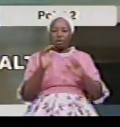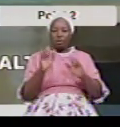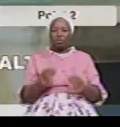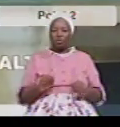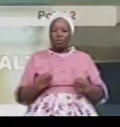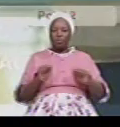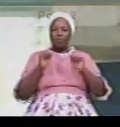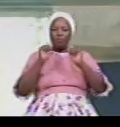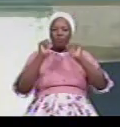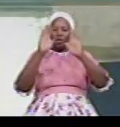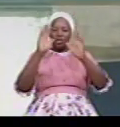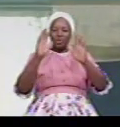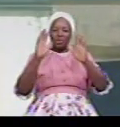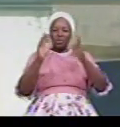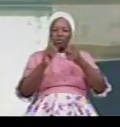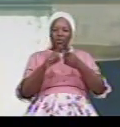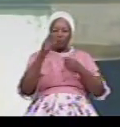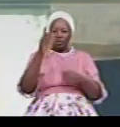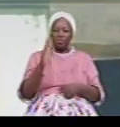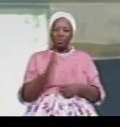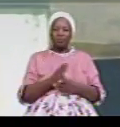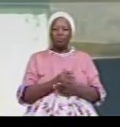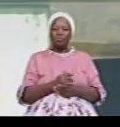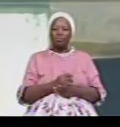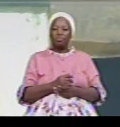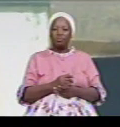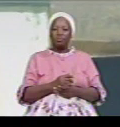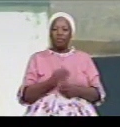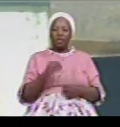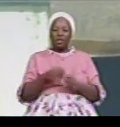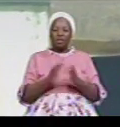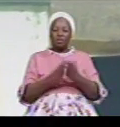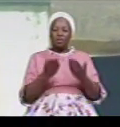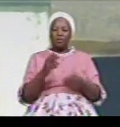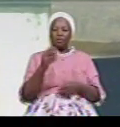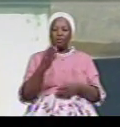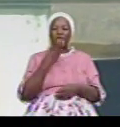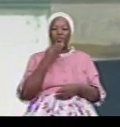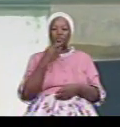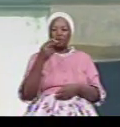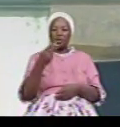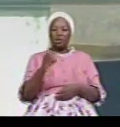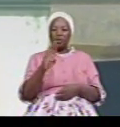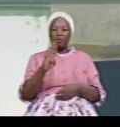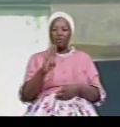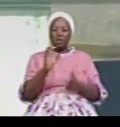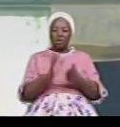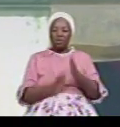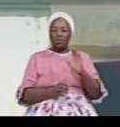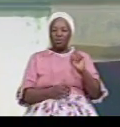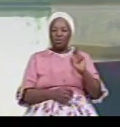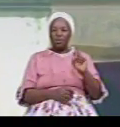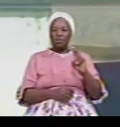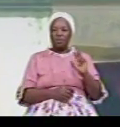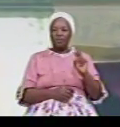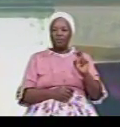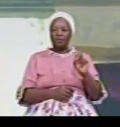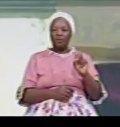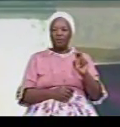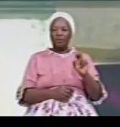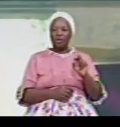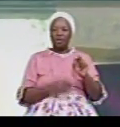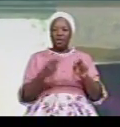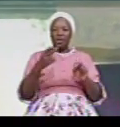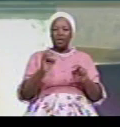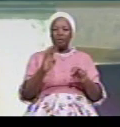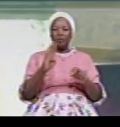Submit to God. Hebrews chapter 12, verse